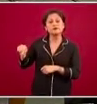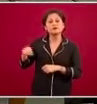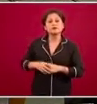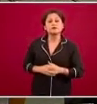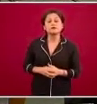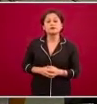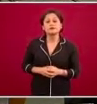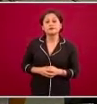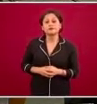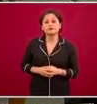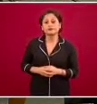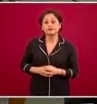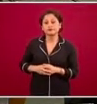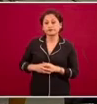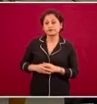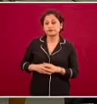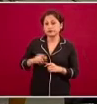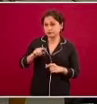curve,